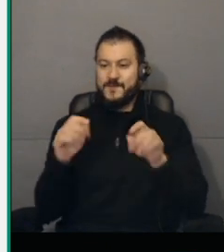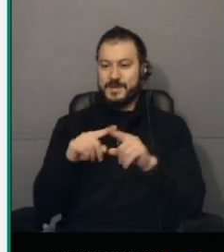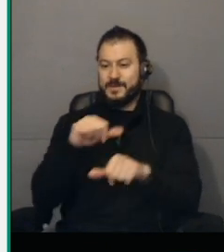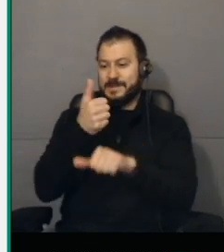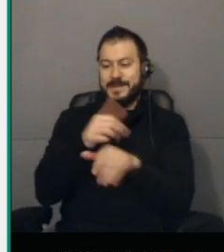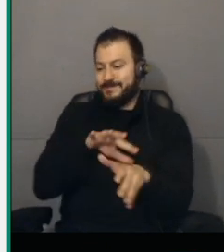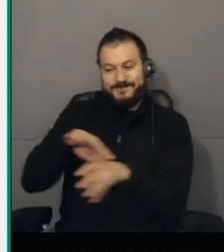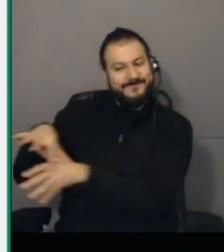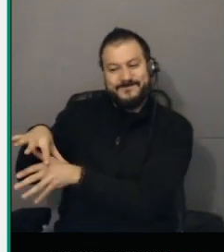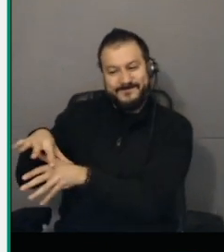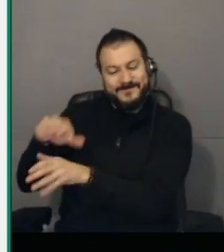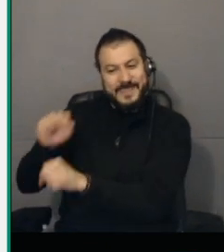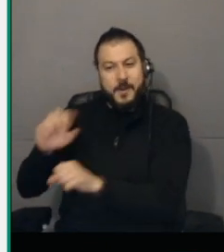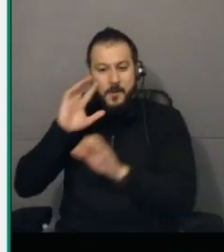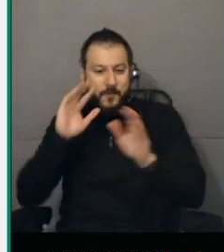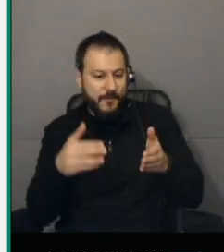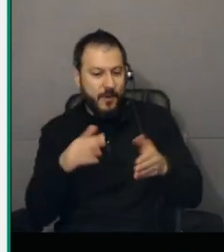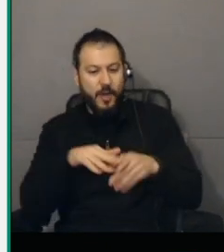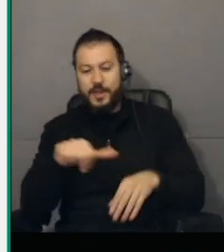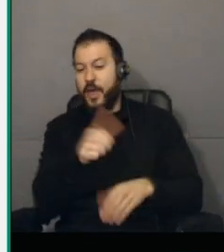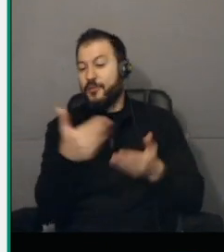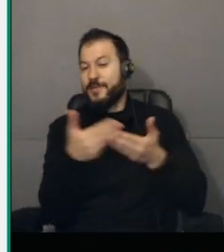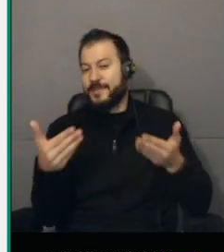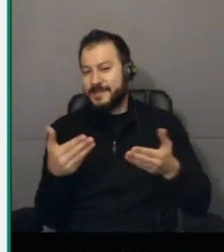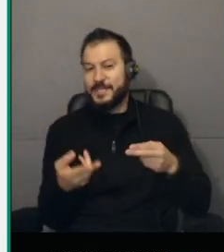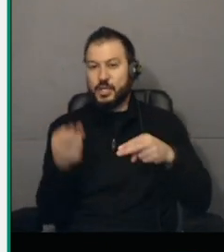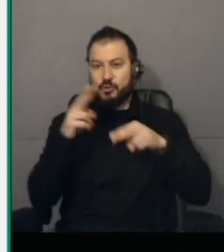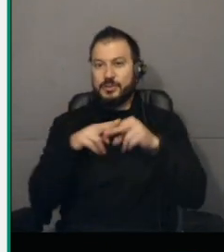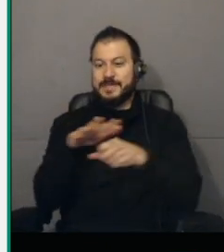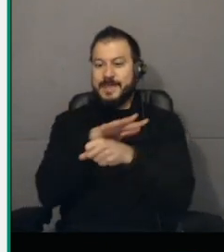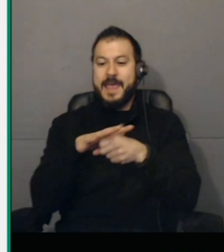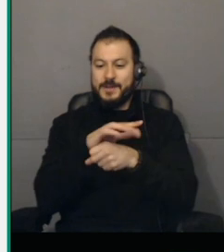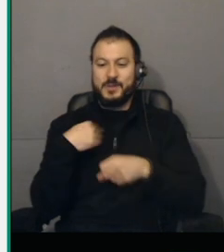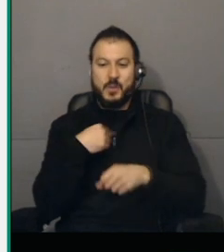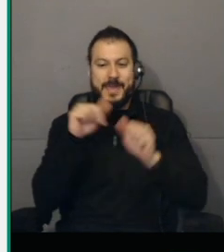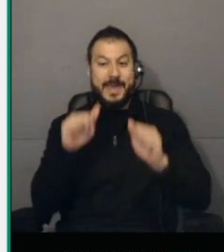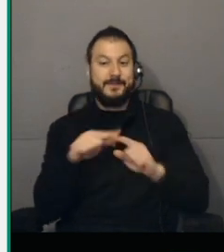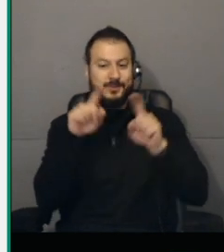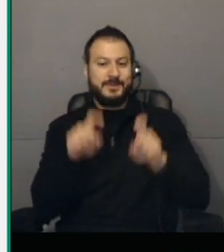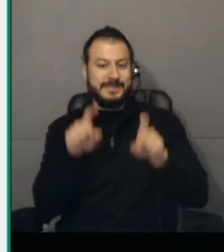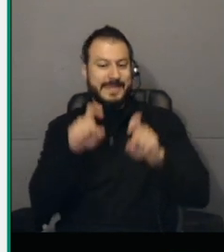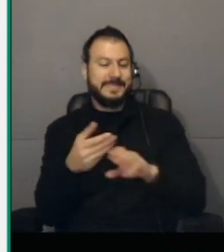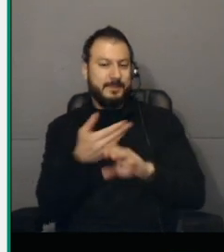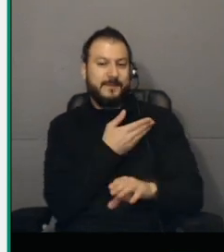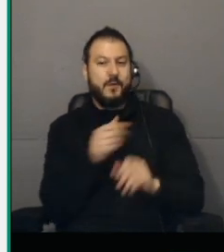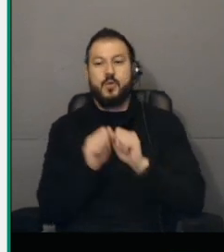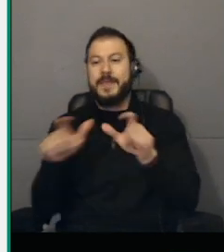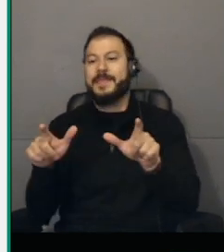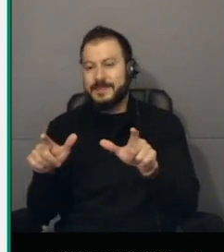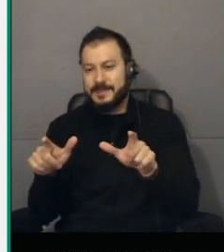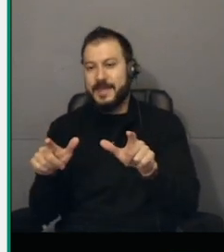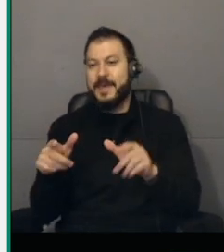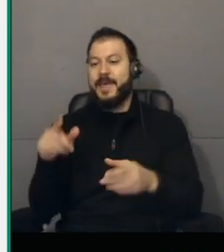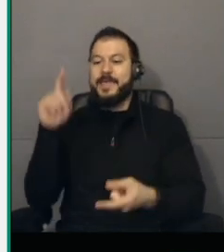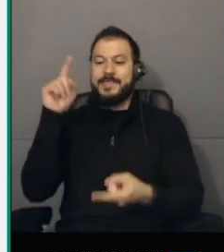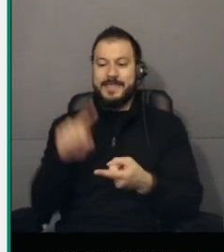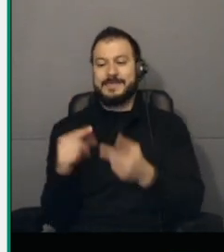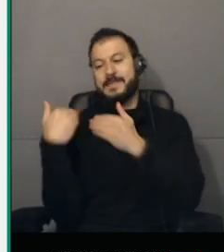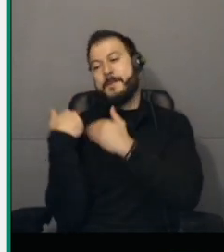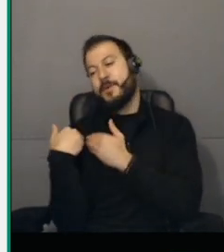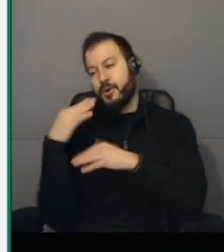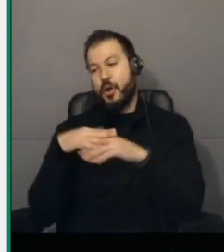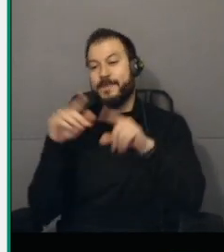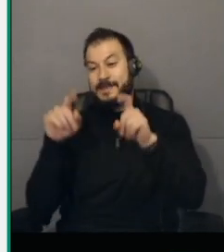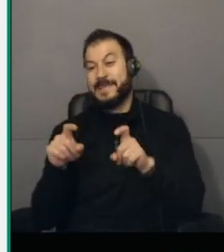that area aside completely and move on to other things, increasing the areas we're able to test before release and lessening the burden on our